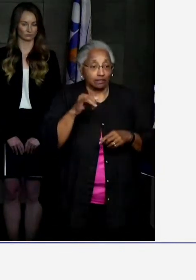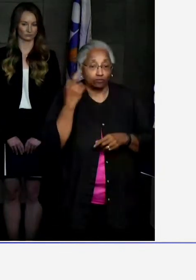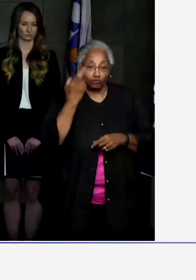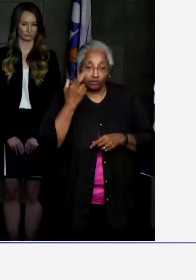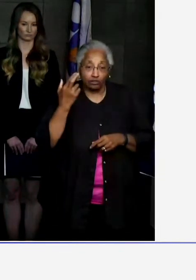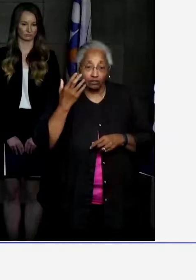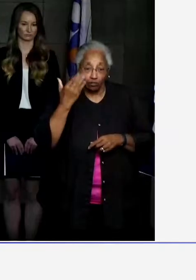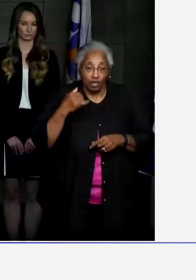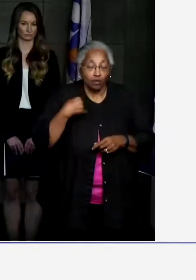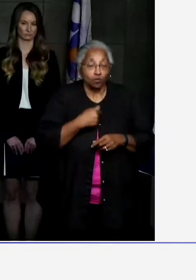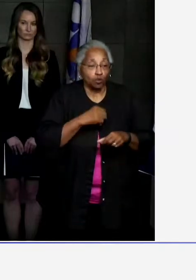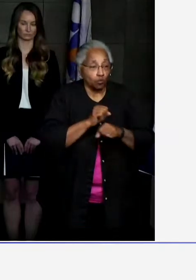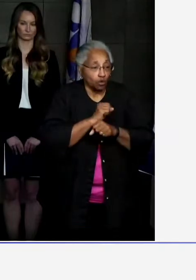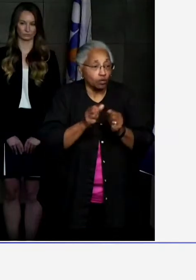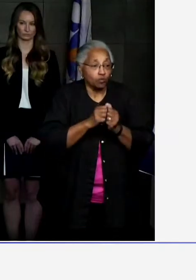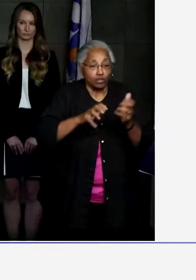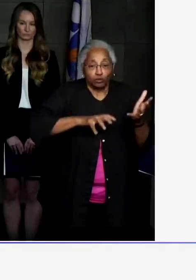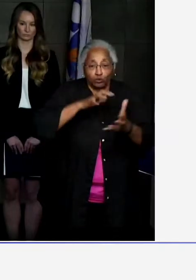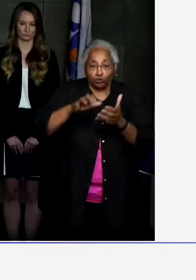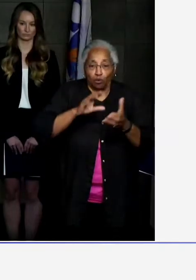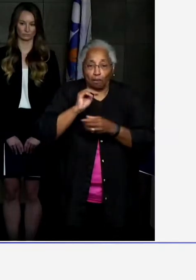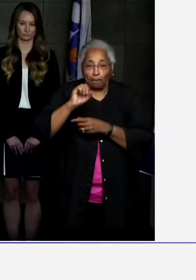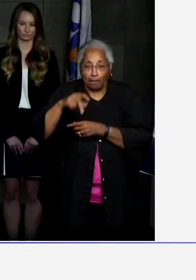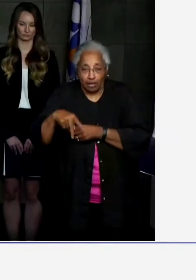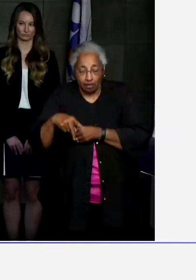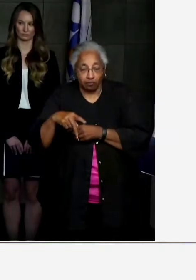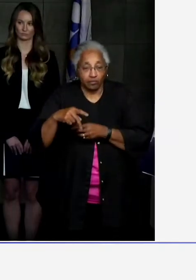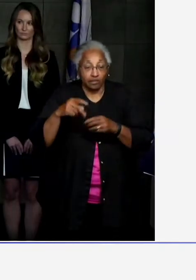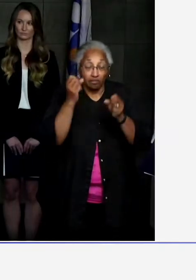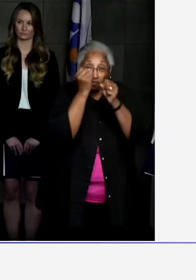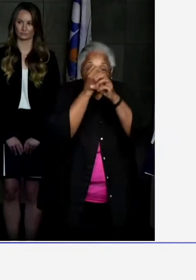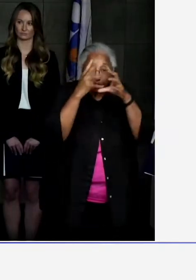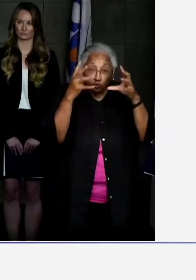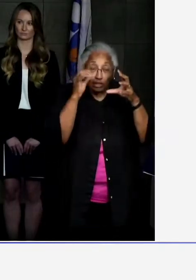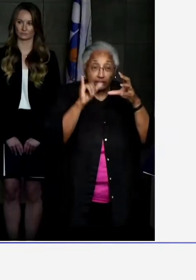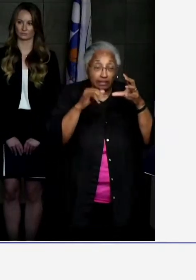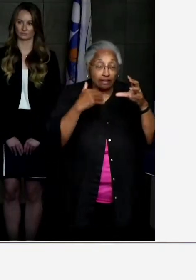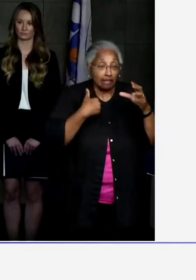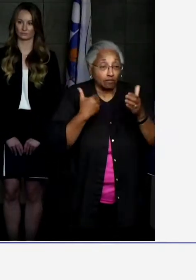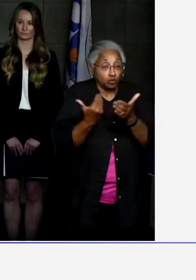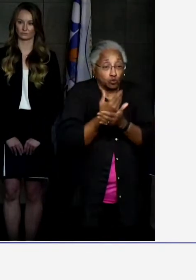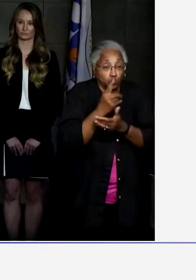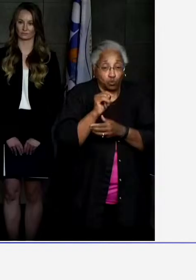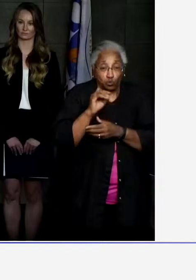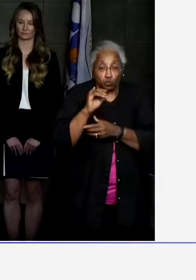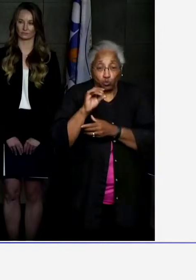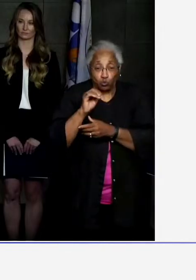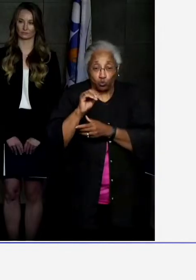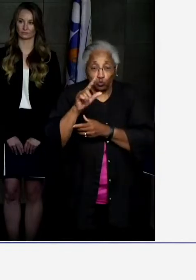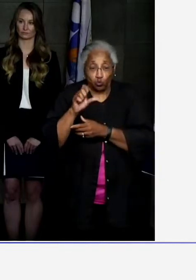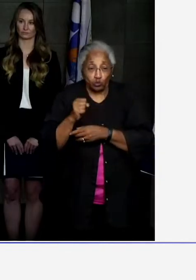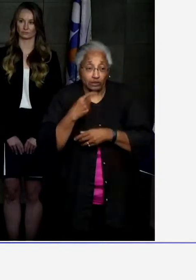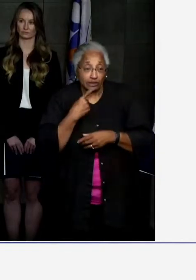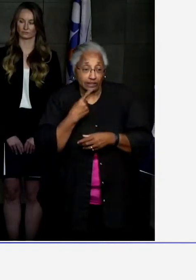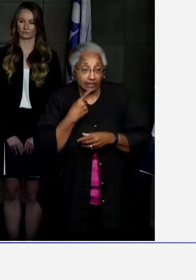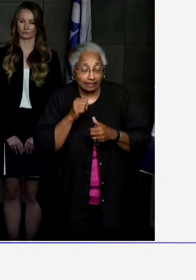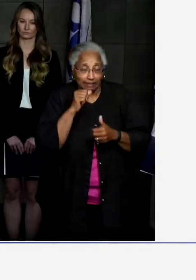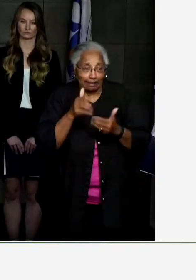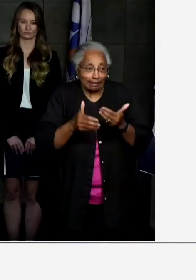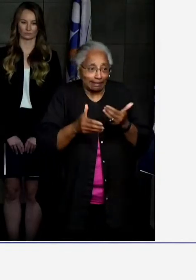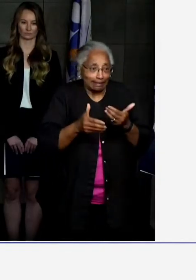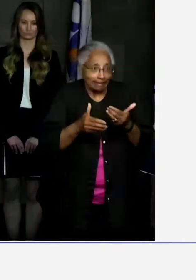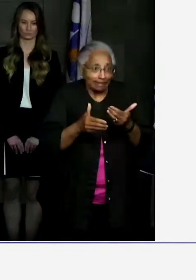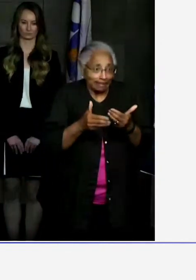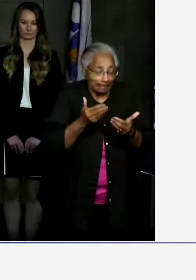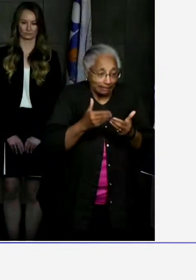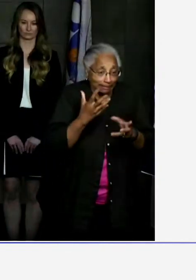flood inundation mapping. We've got to be able to think about how to visualize it and have new tools to be able to say, hey, and they're not easy to get to them, right? How do you get that